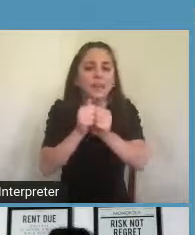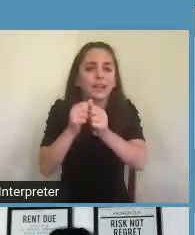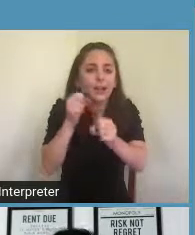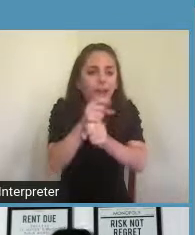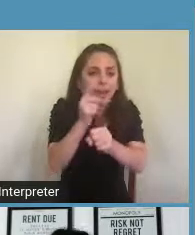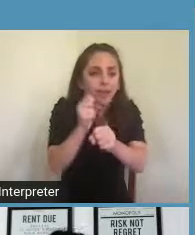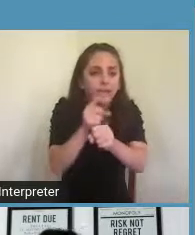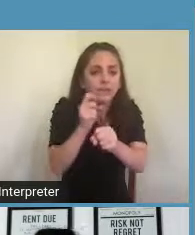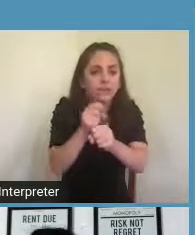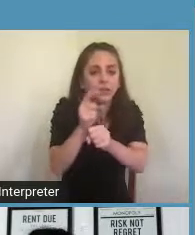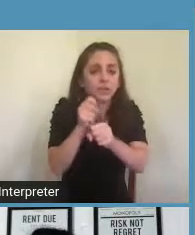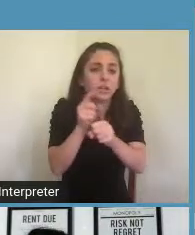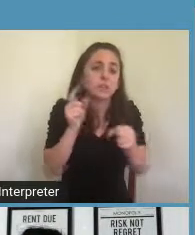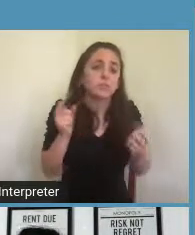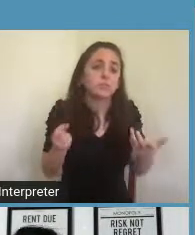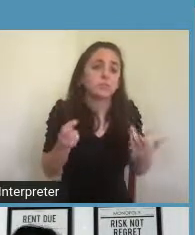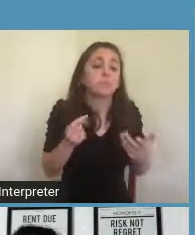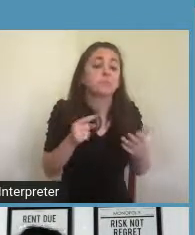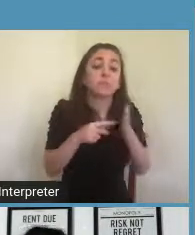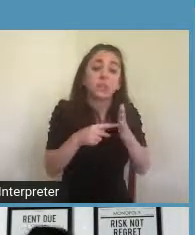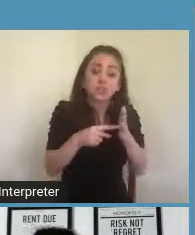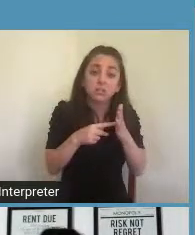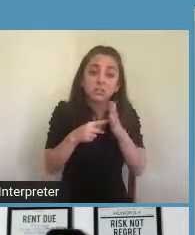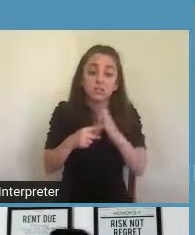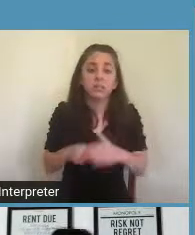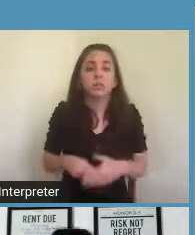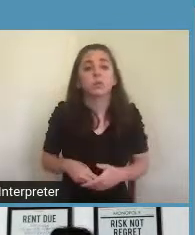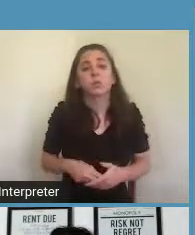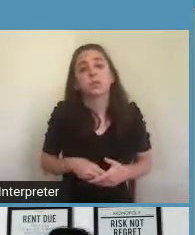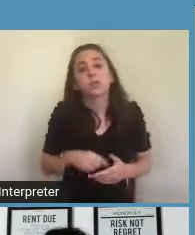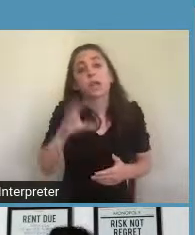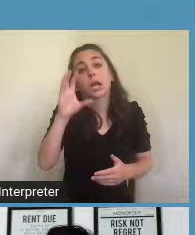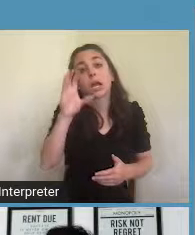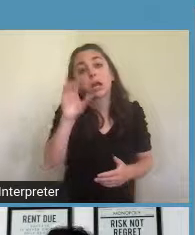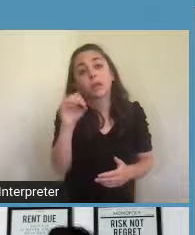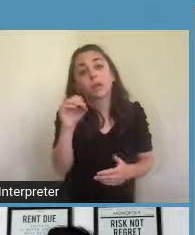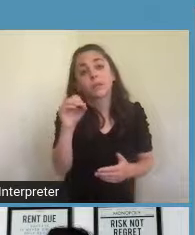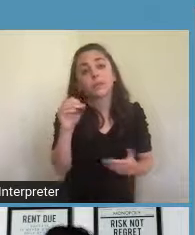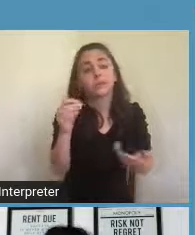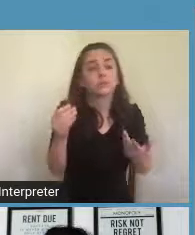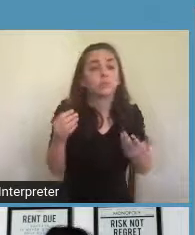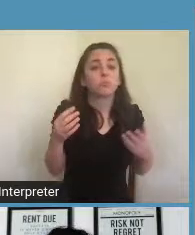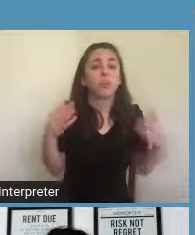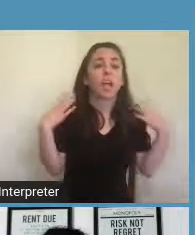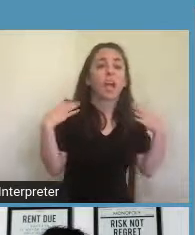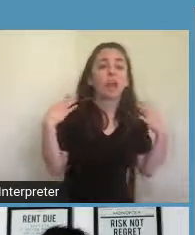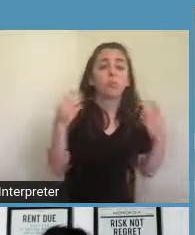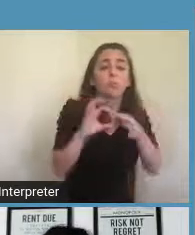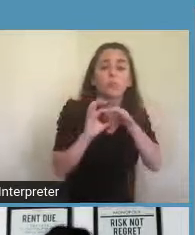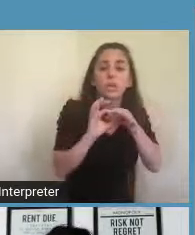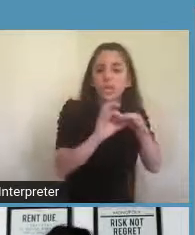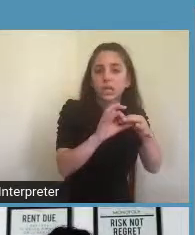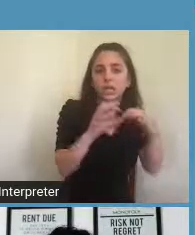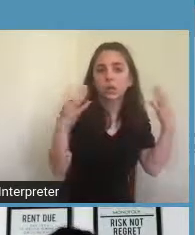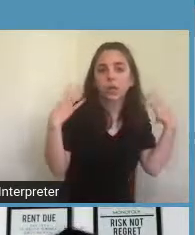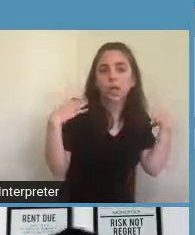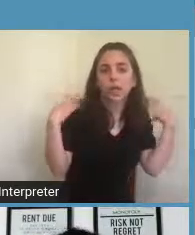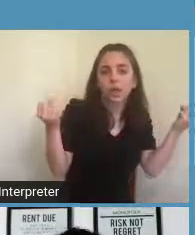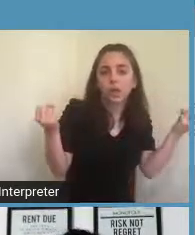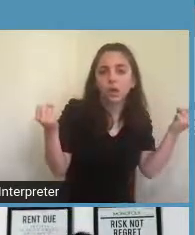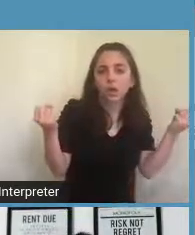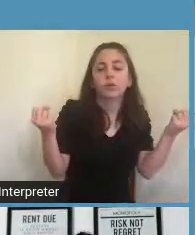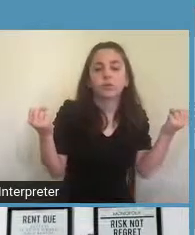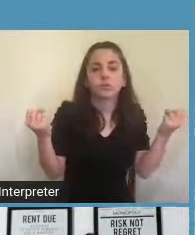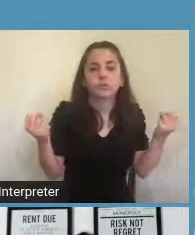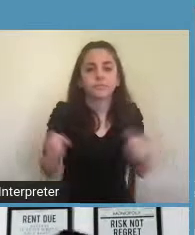basis. And so as an example, I'm sharing of a company who is in kind of the health and wellness space where, all right, they're not